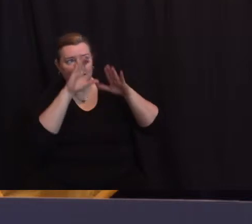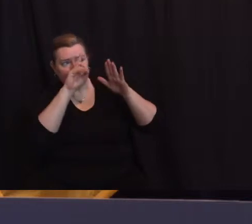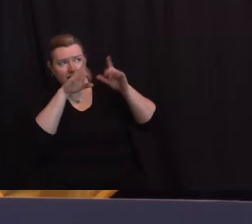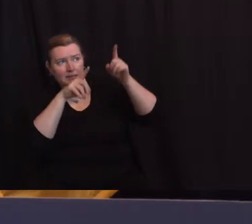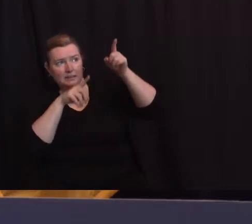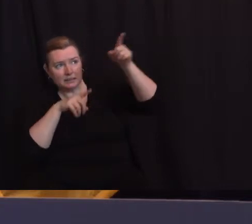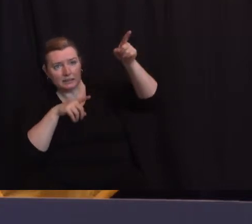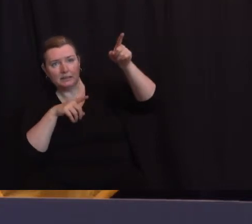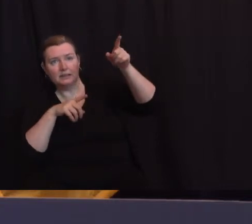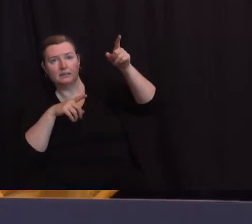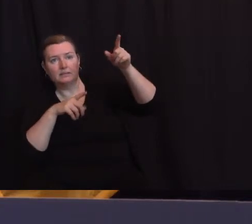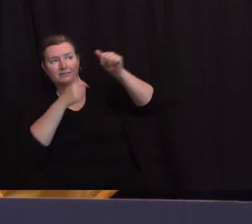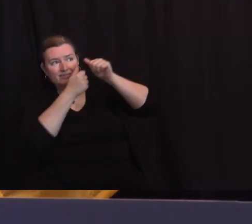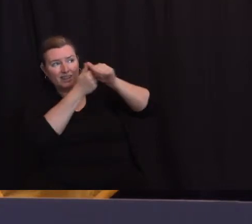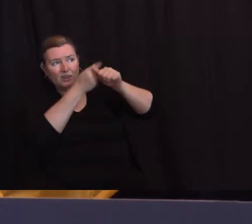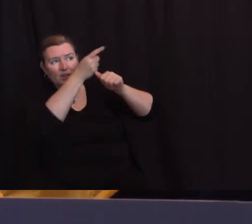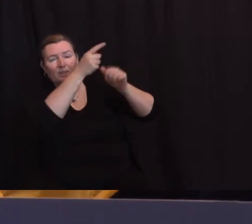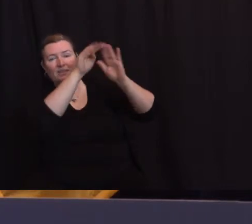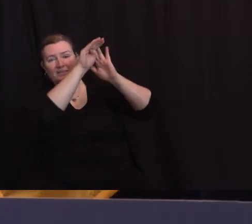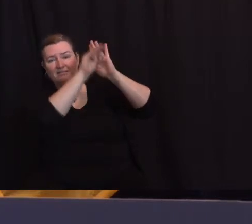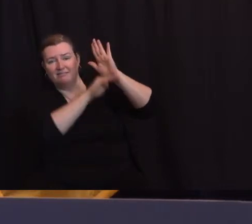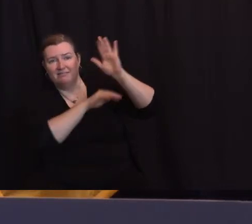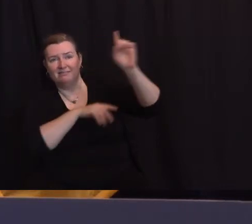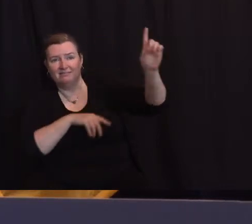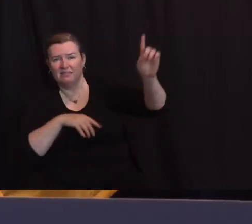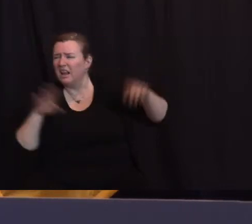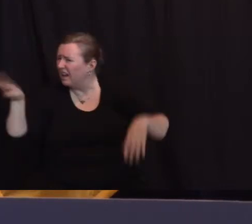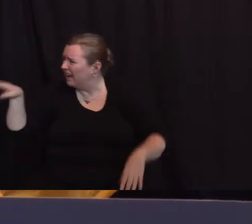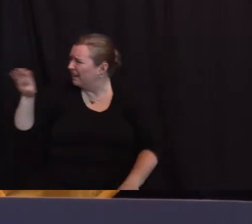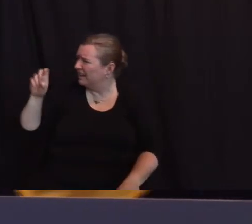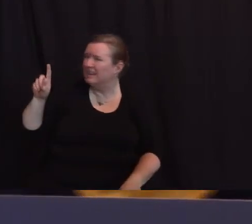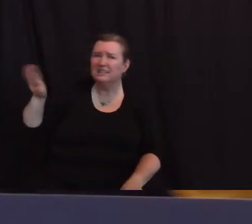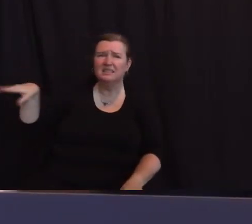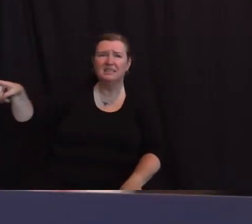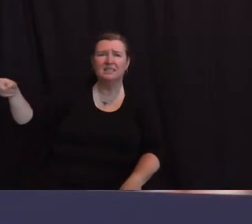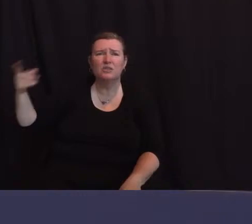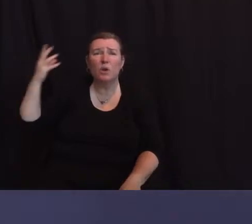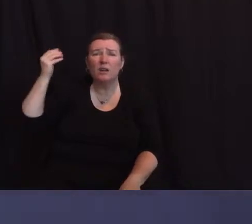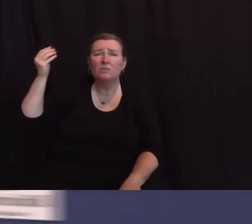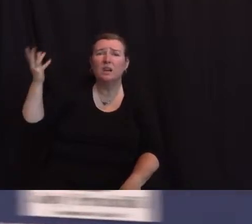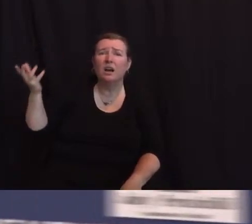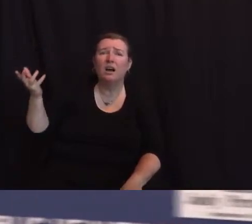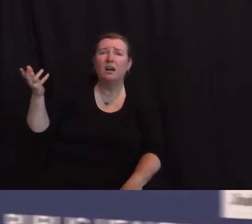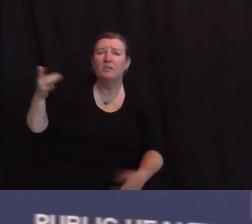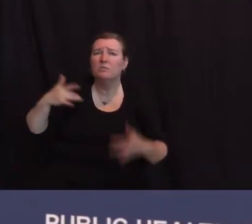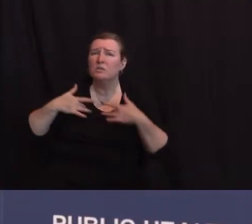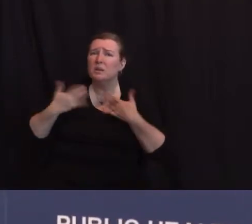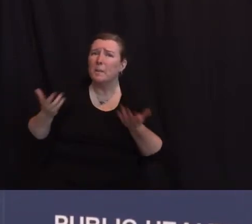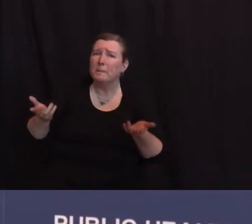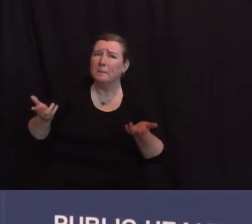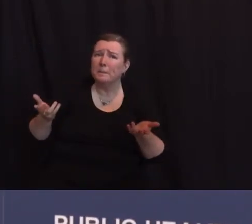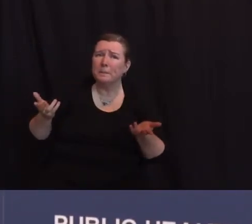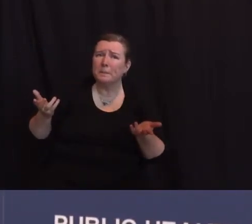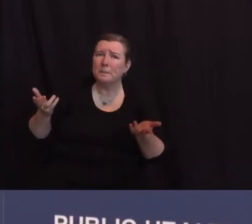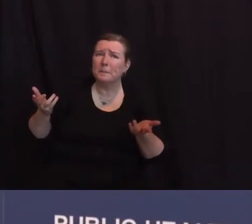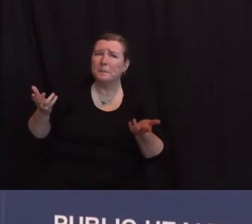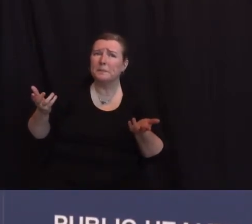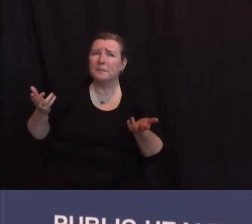facts, et cetera. But Ed, outside, what do you got on that? Sure. Let me start